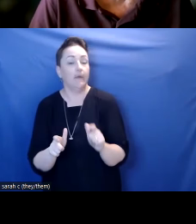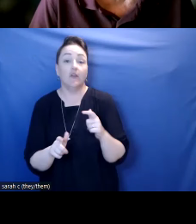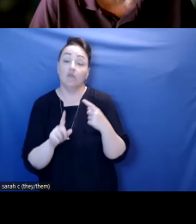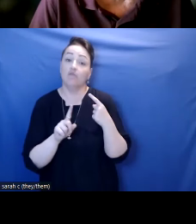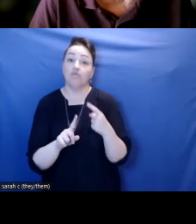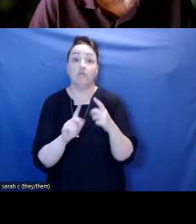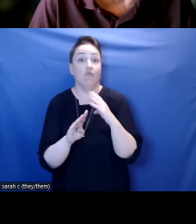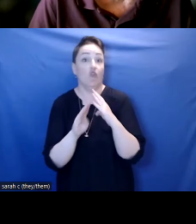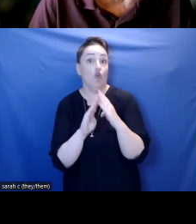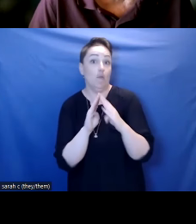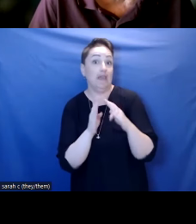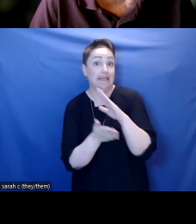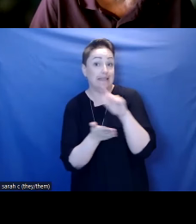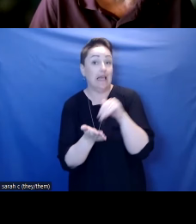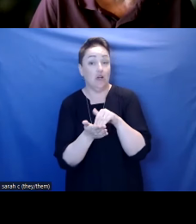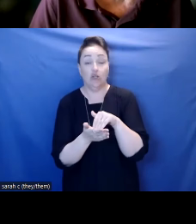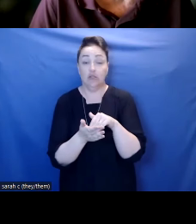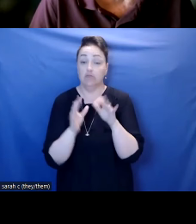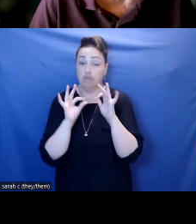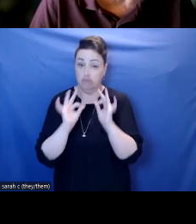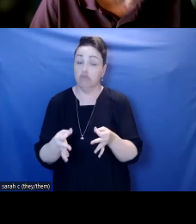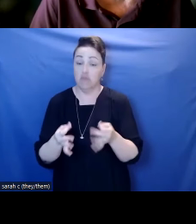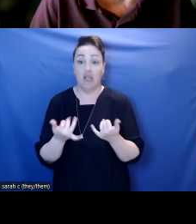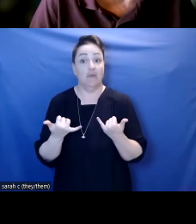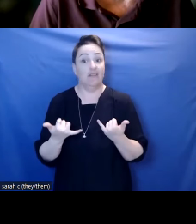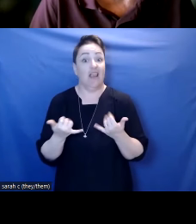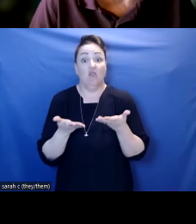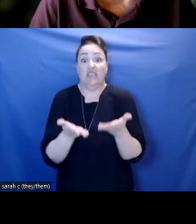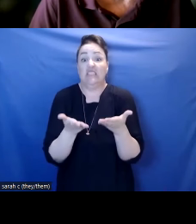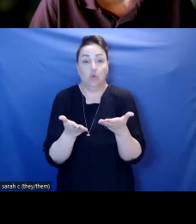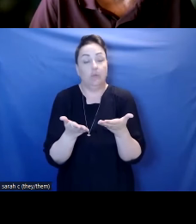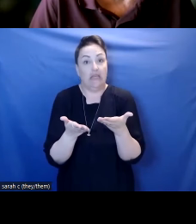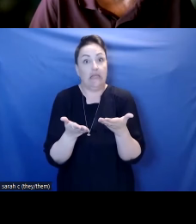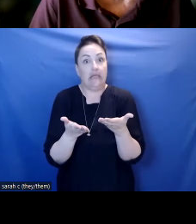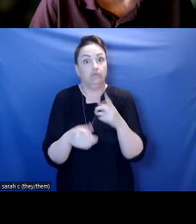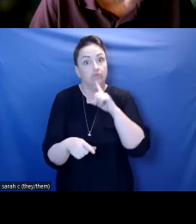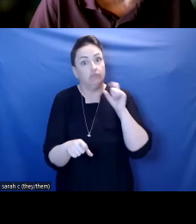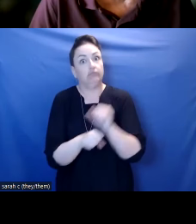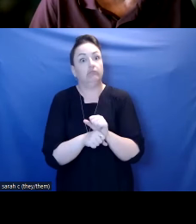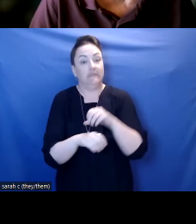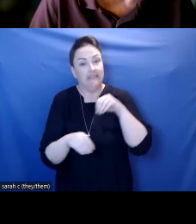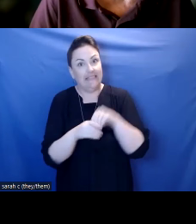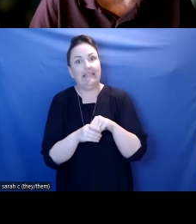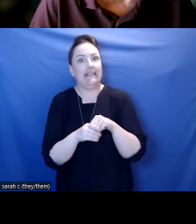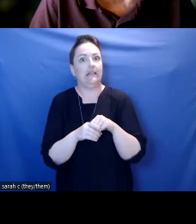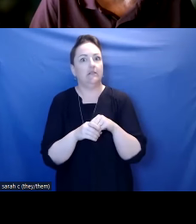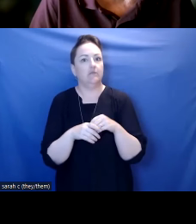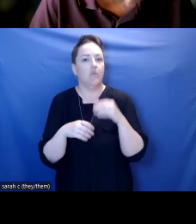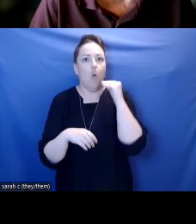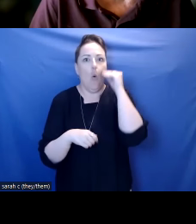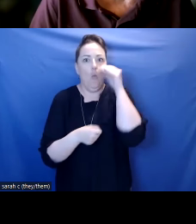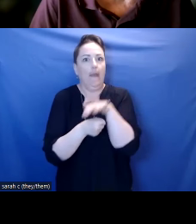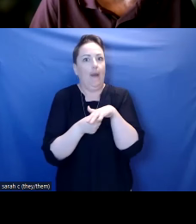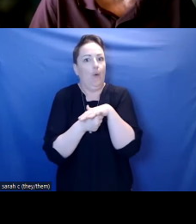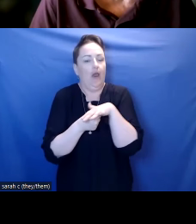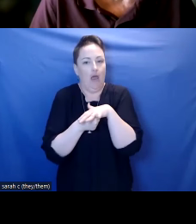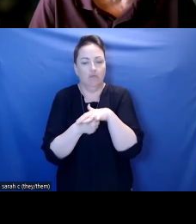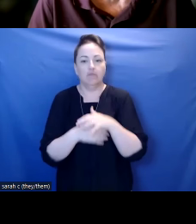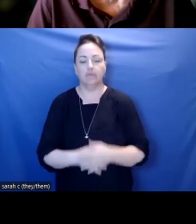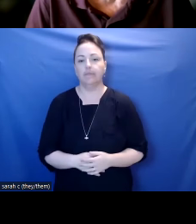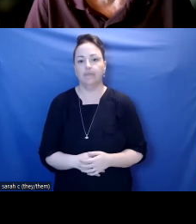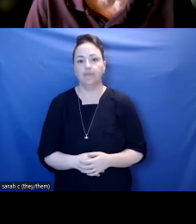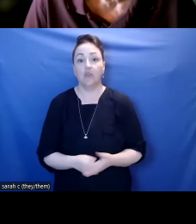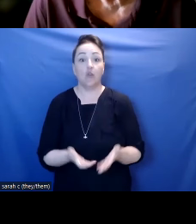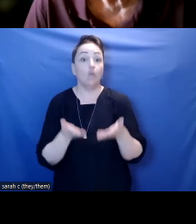suburban center. And 2,000 square foot or smaller is what we would be looking for any of the tenants of this center. Or